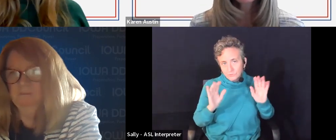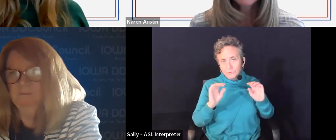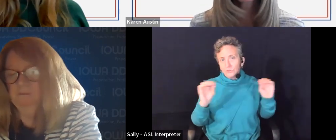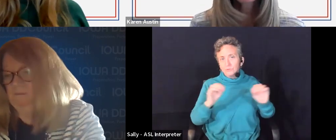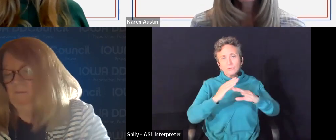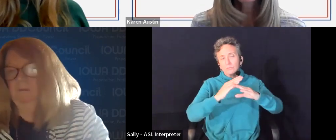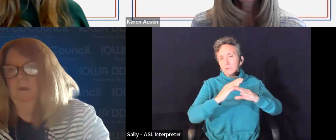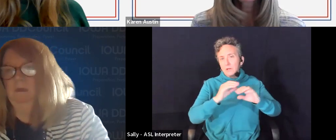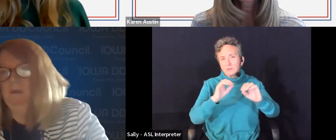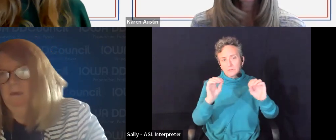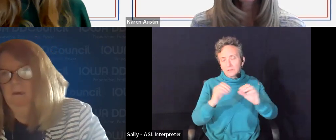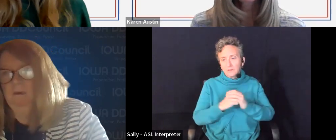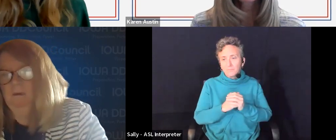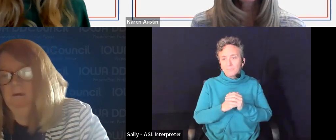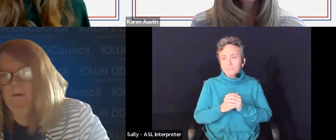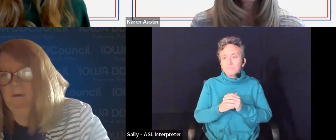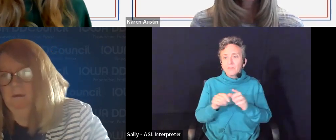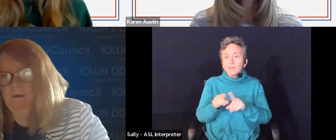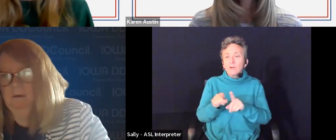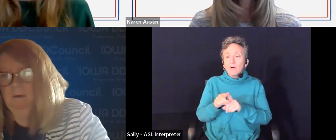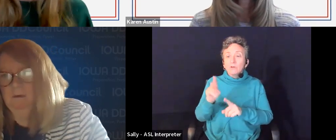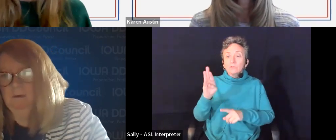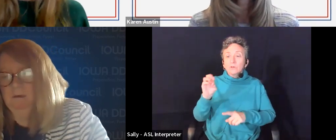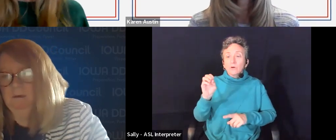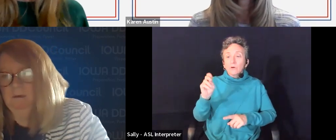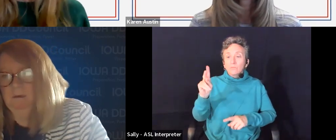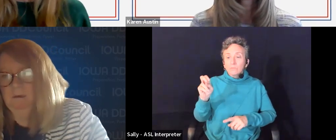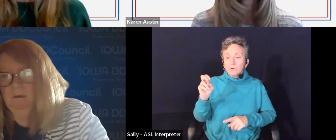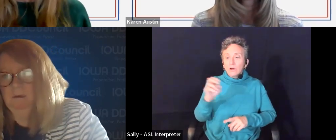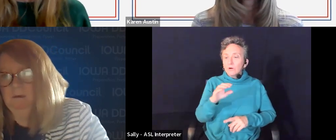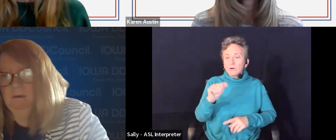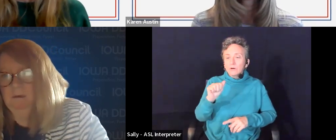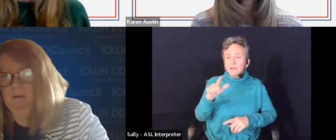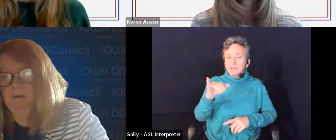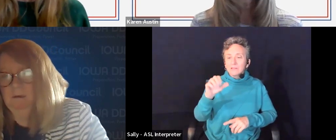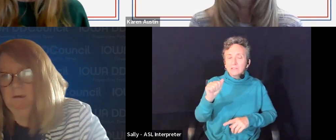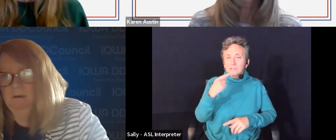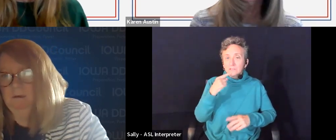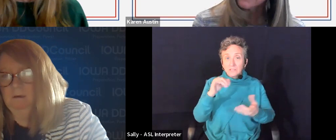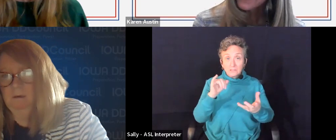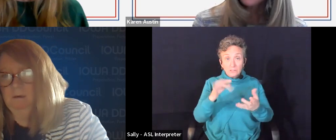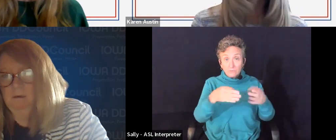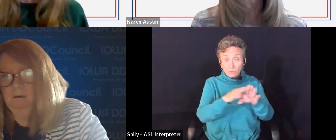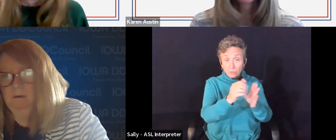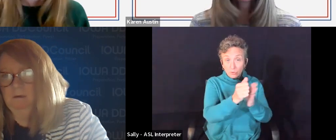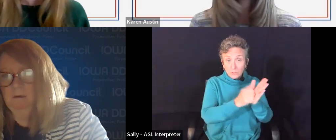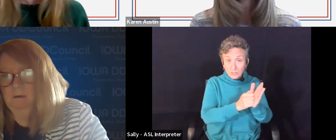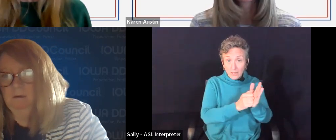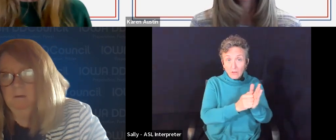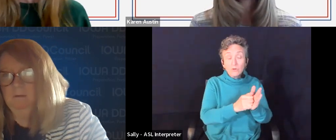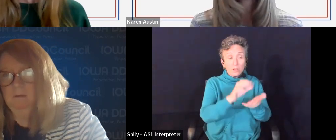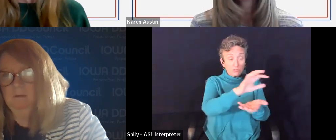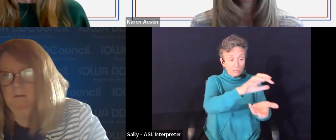prohibition to that. And I would say if you closed the account and took all the funds for a qualified disability, related expense, Yes. then that would